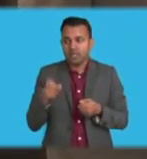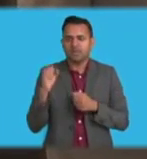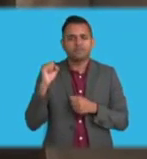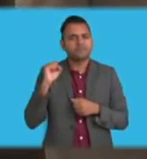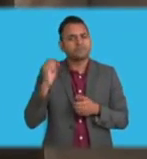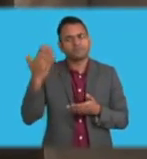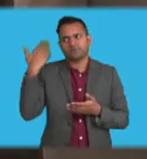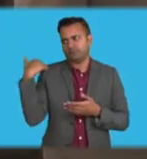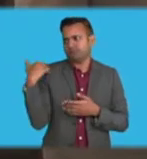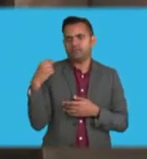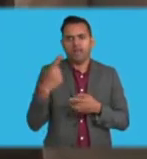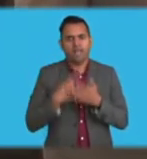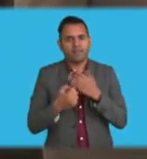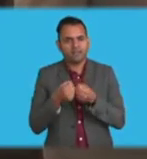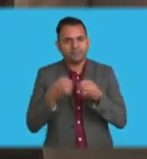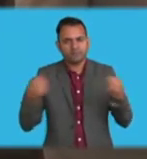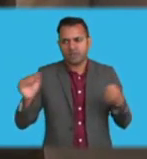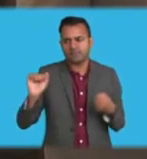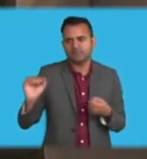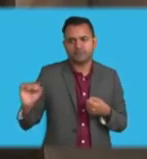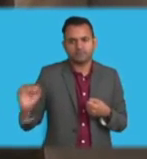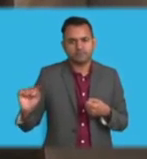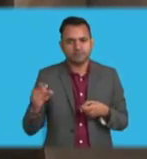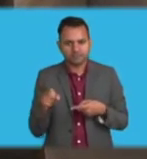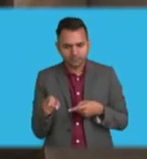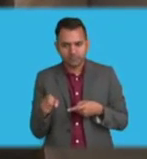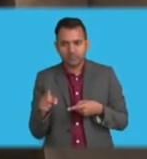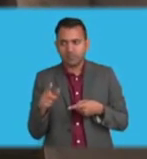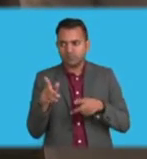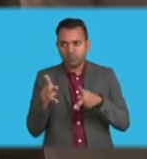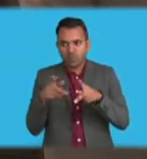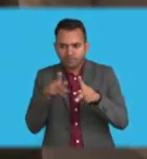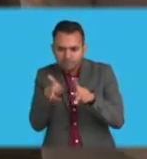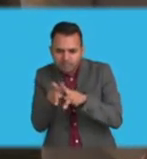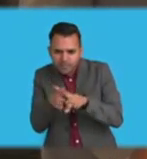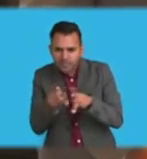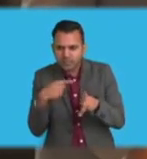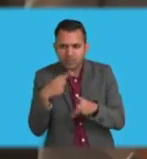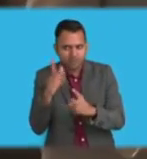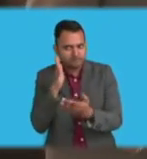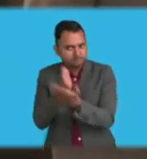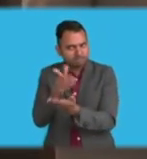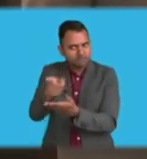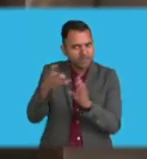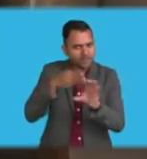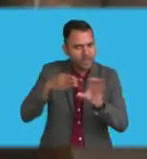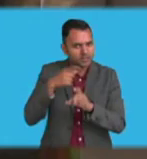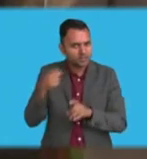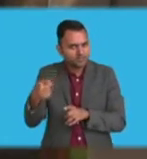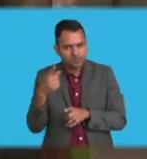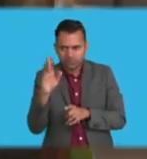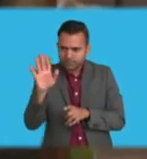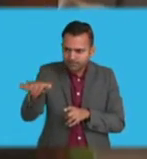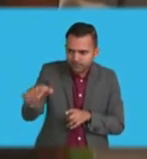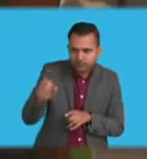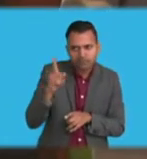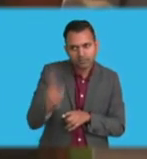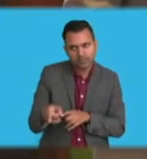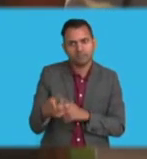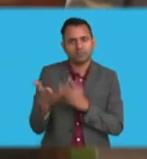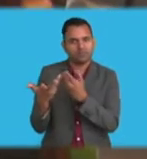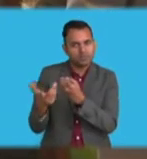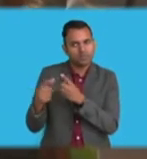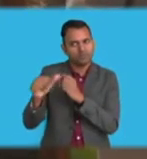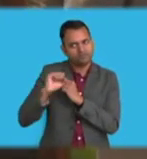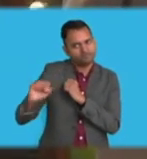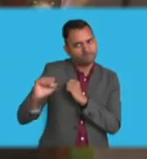papers for which we have talked to media about that particular issue. In terms of awareness, The ministry has advertised 5 times in the newspaper